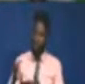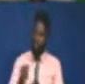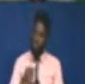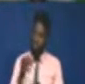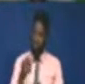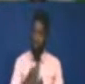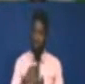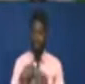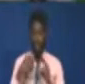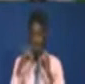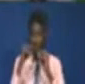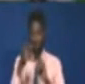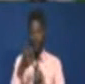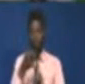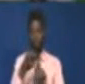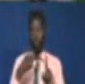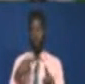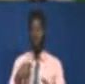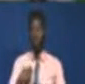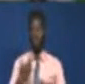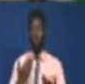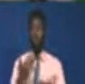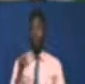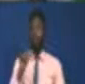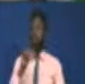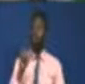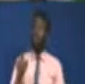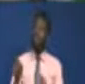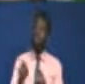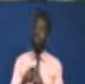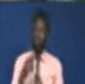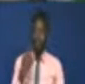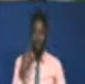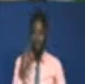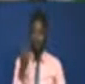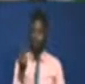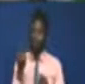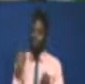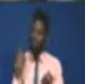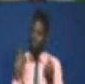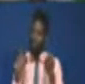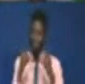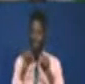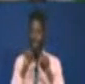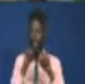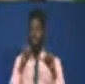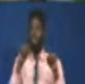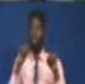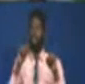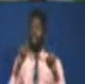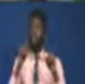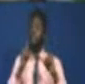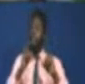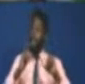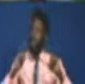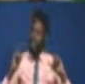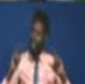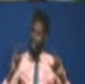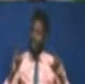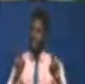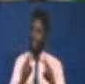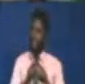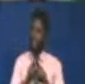from that region. And you see tea farms that are very big. And maybe on my